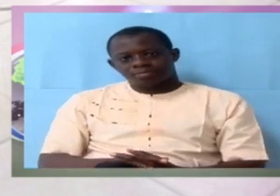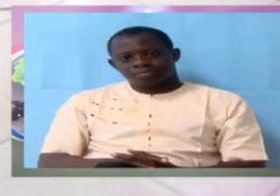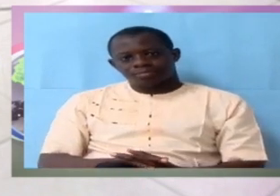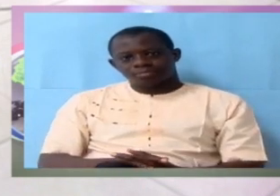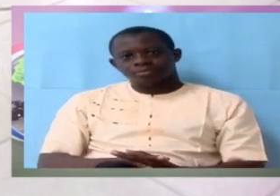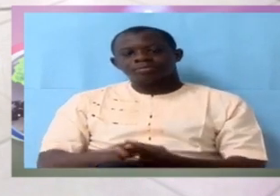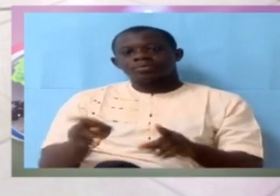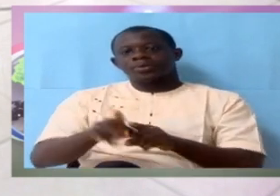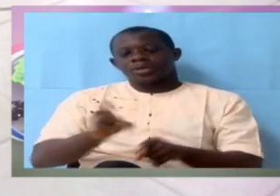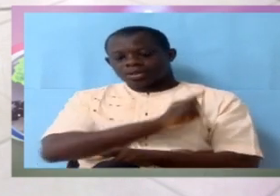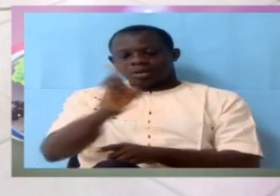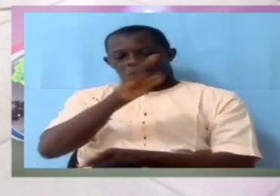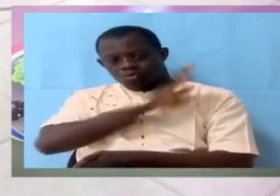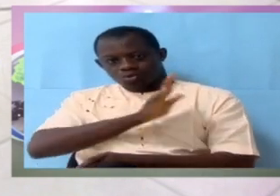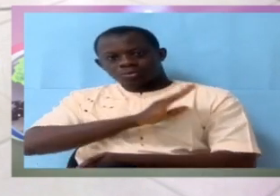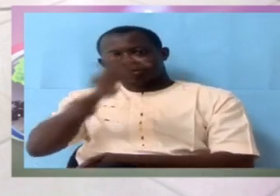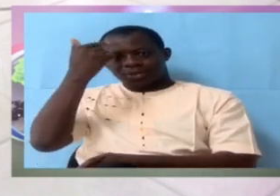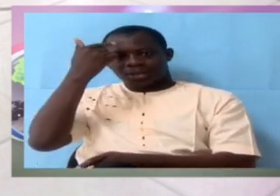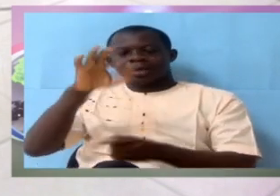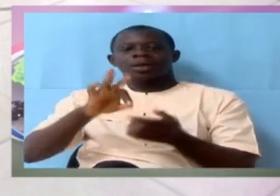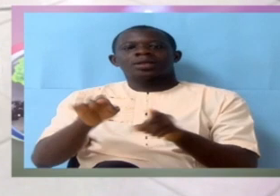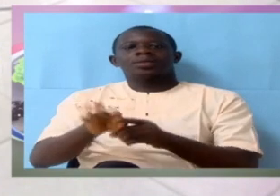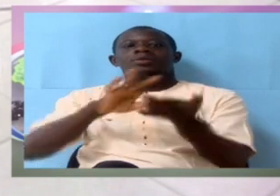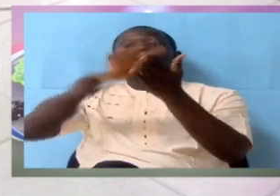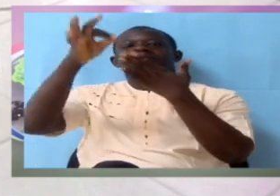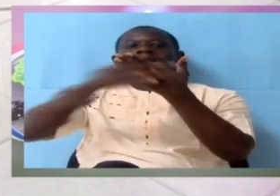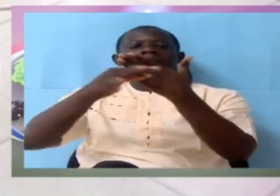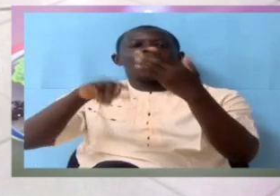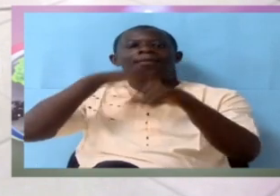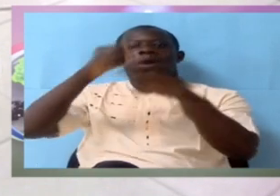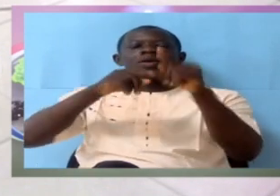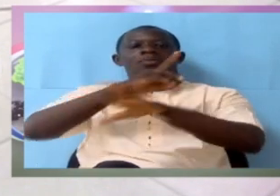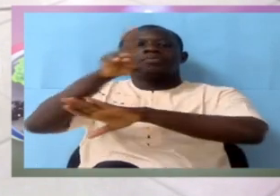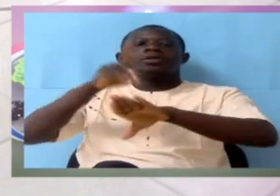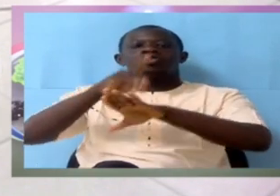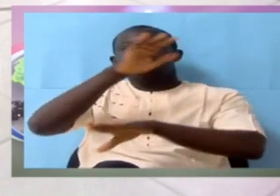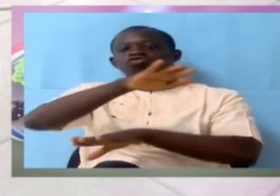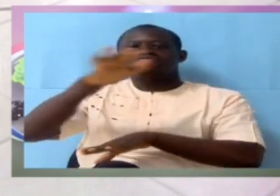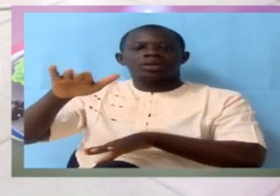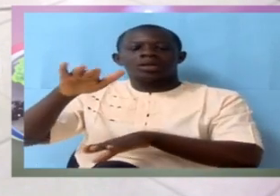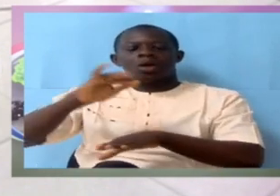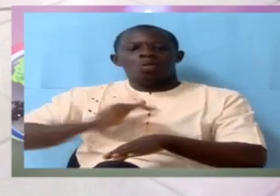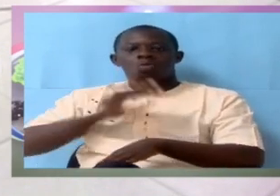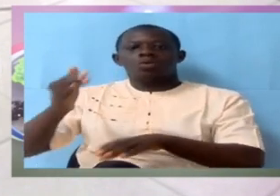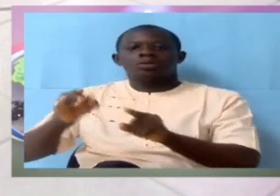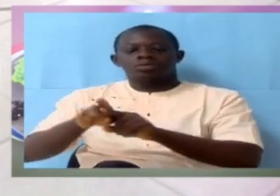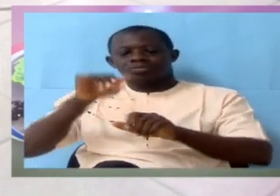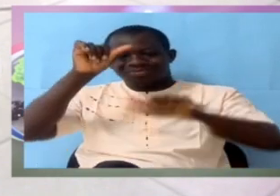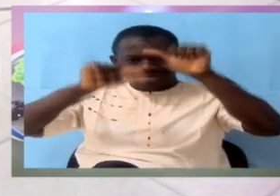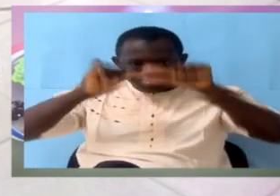Then they also referred me to the children's wing, where they check on people's